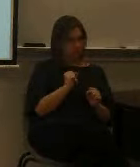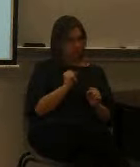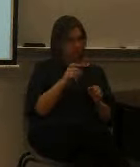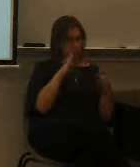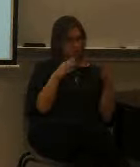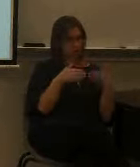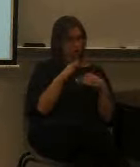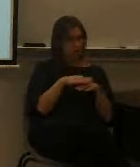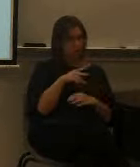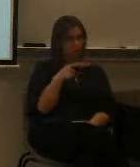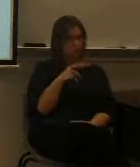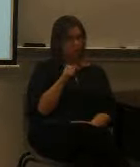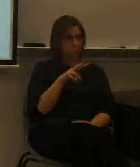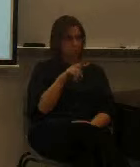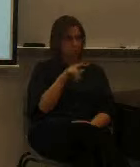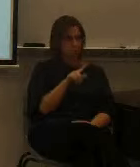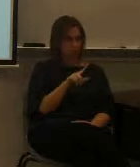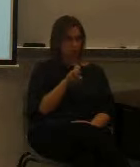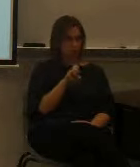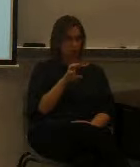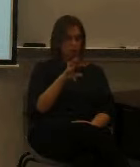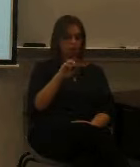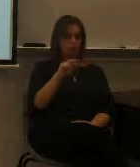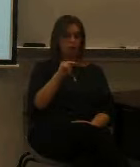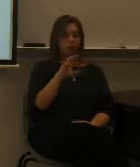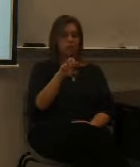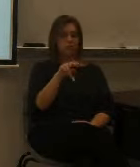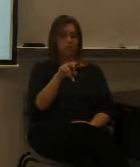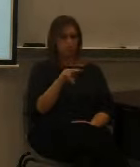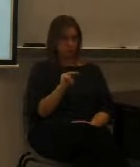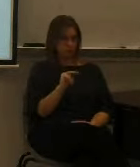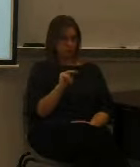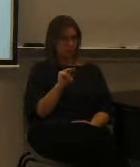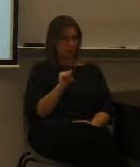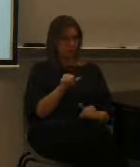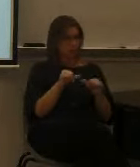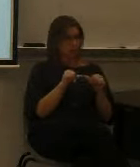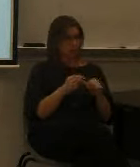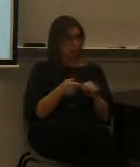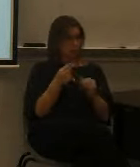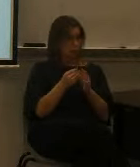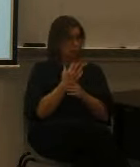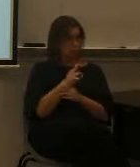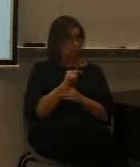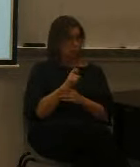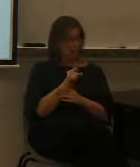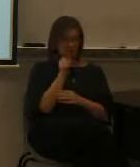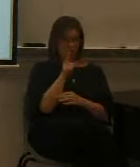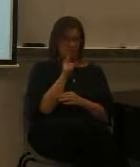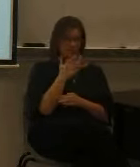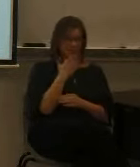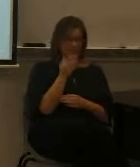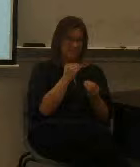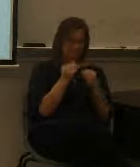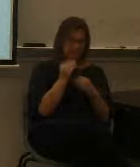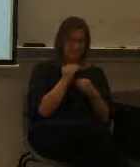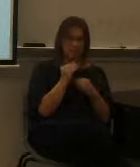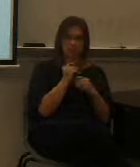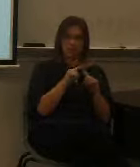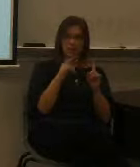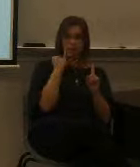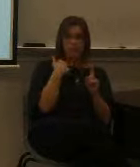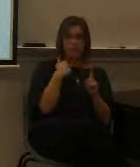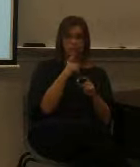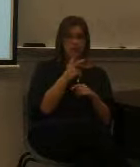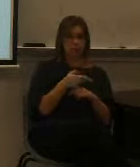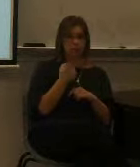concentrations, not size though. Right, so this one can maintain high growth rates. It's probably not real efficient at feeding, but if